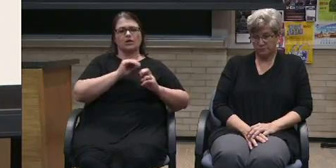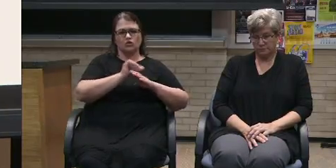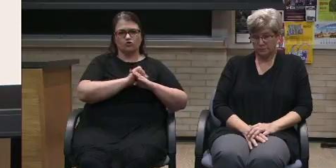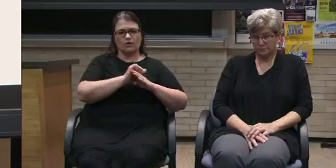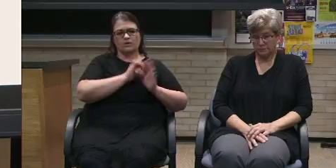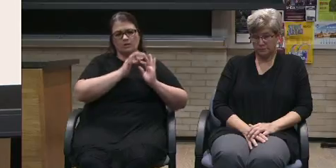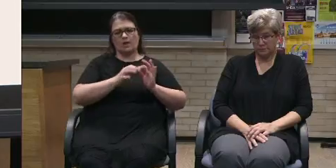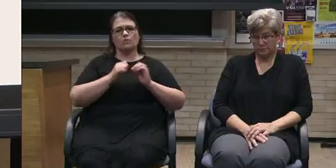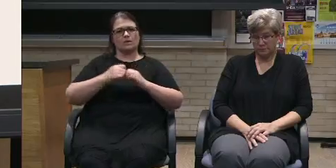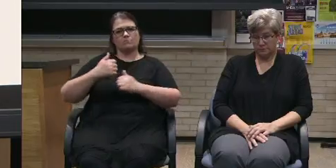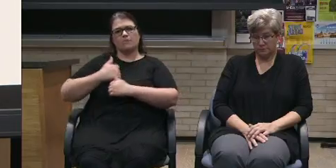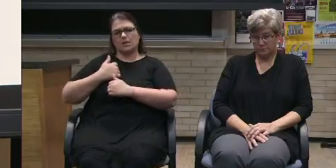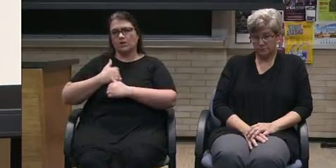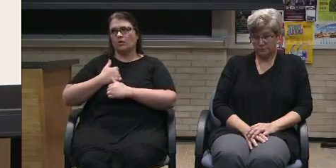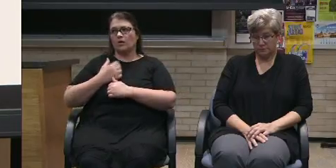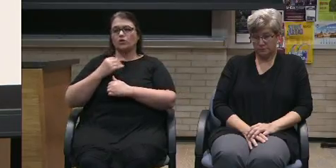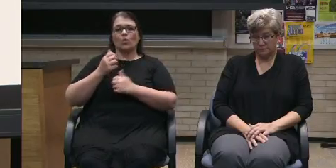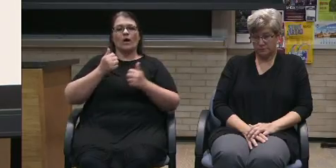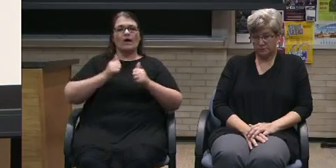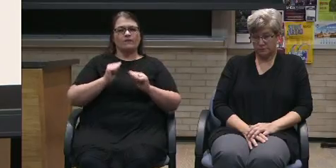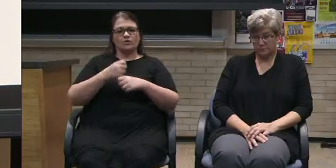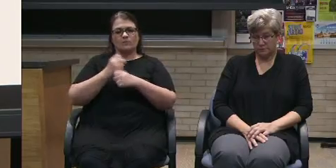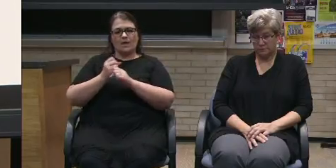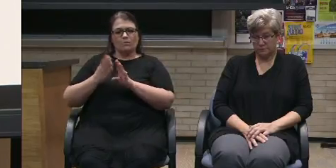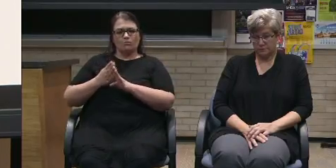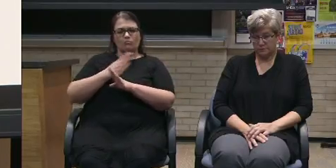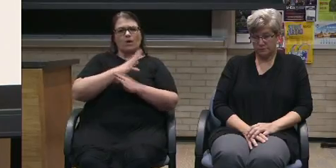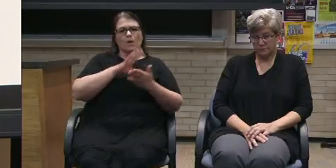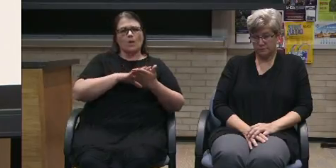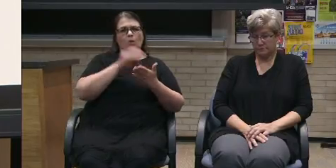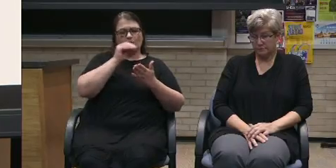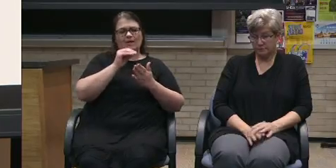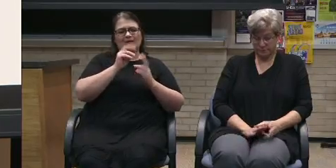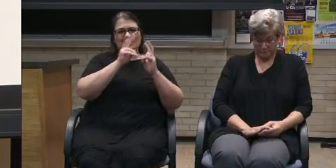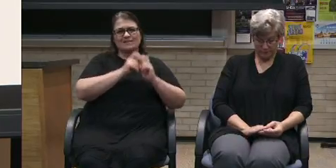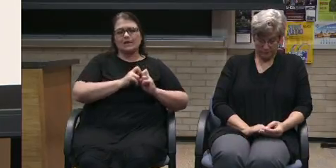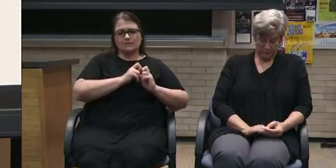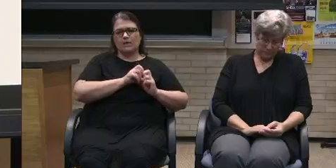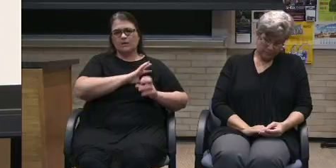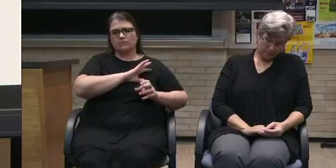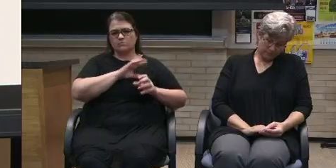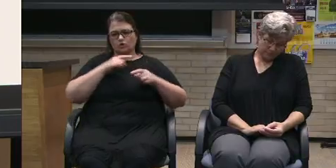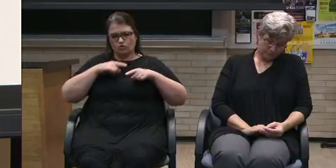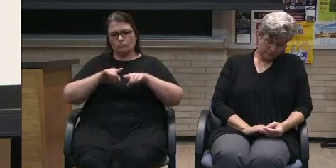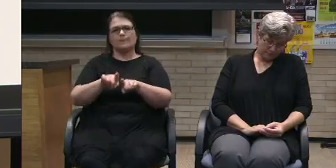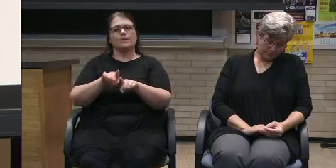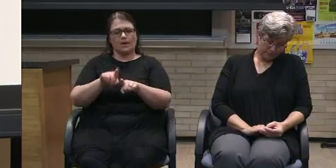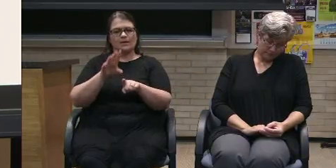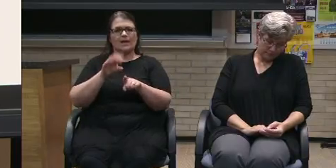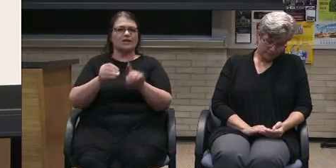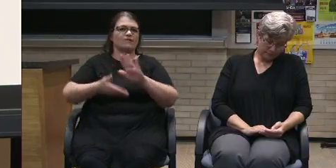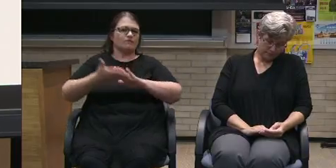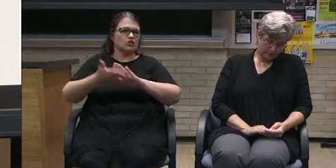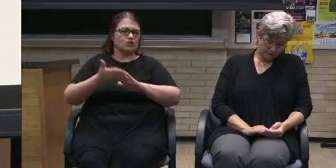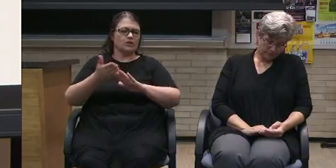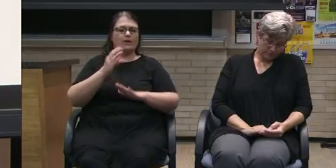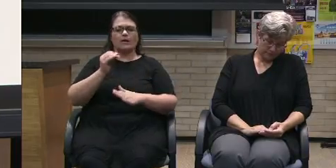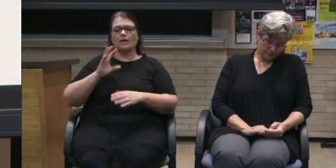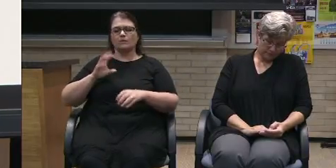service. So efforts to make prior learning assessment very streamlined and efficient and part